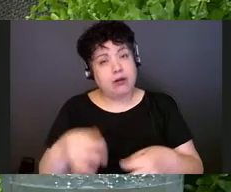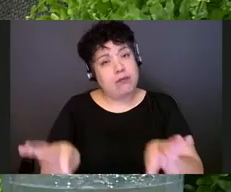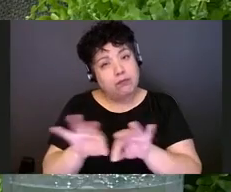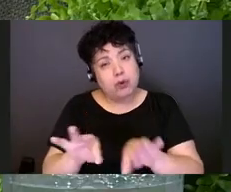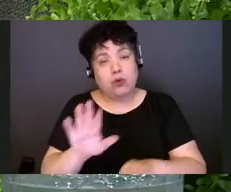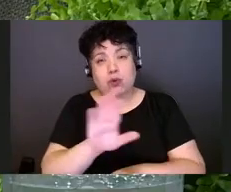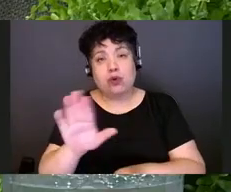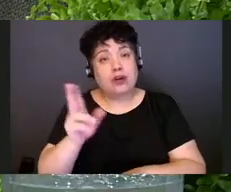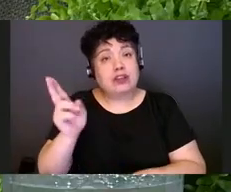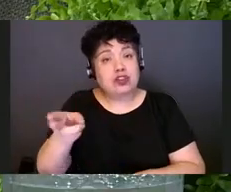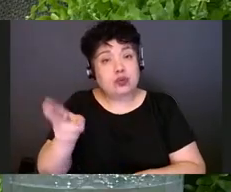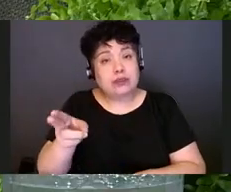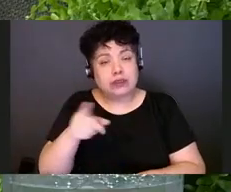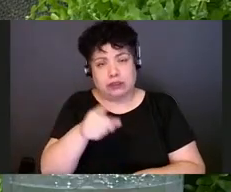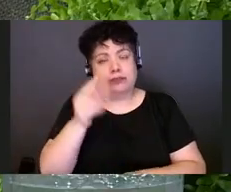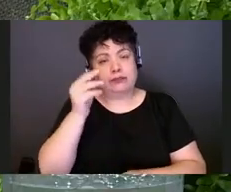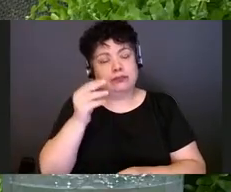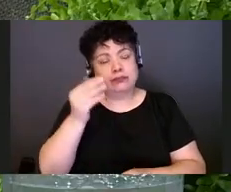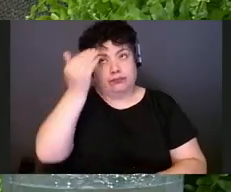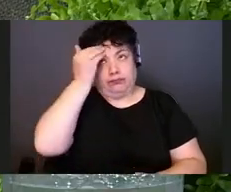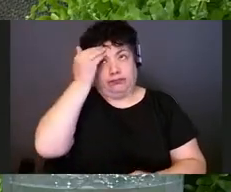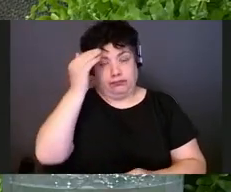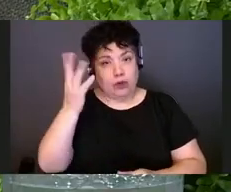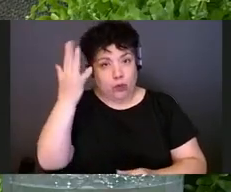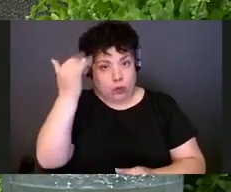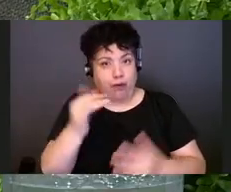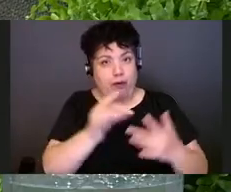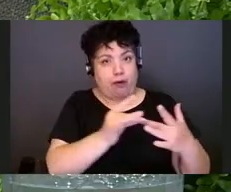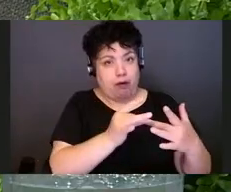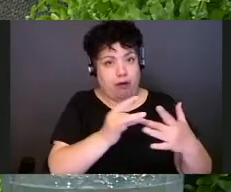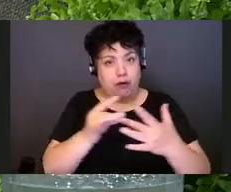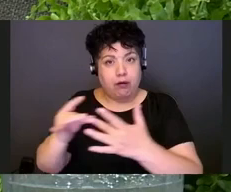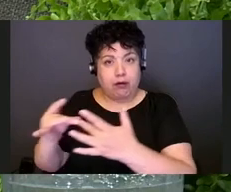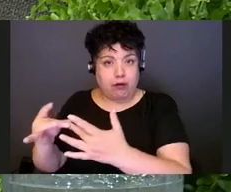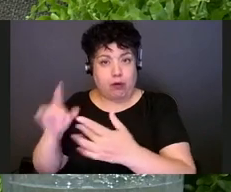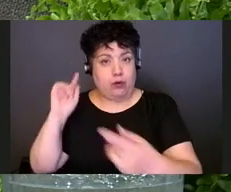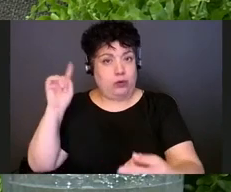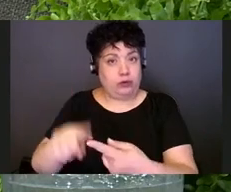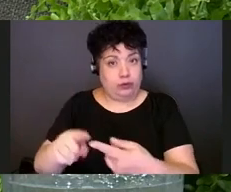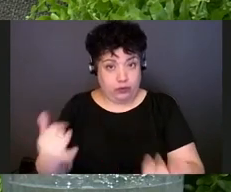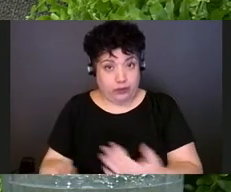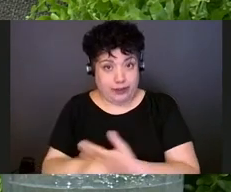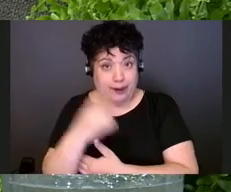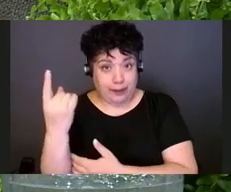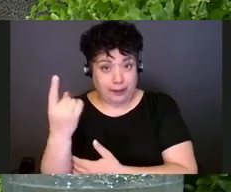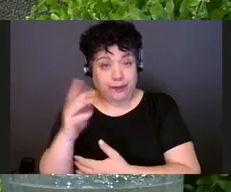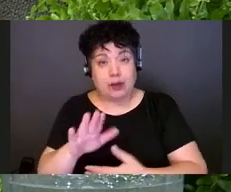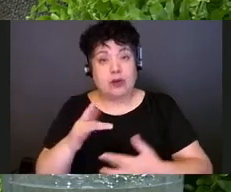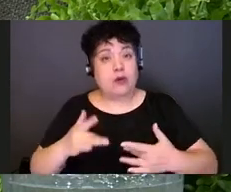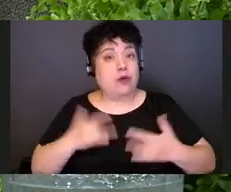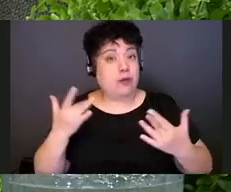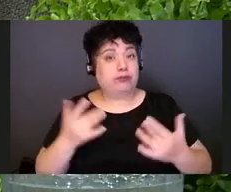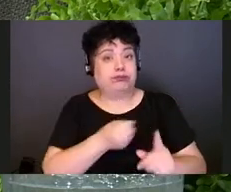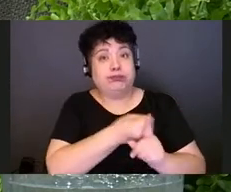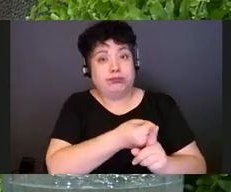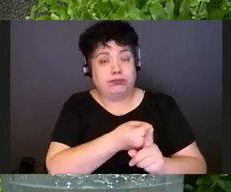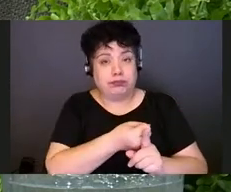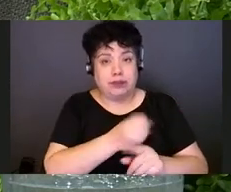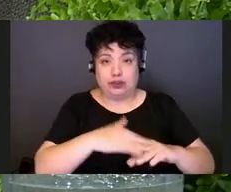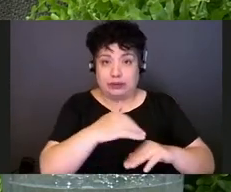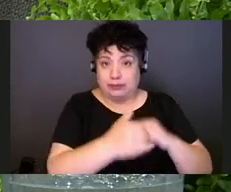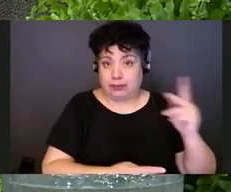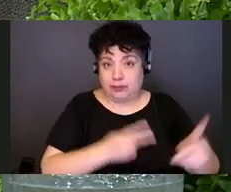to understand. How come we are where we are? What's happened to our people? How were we treated?